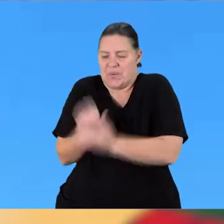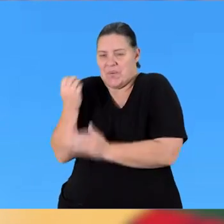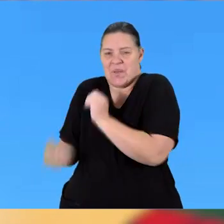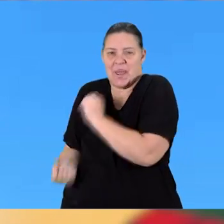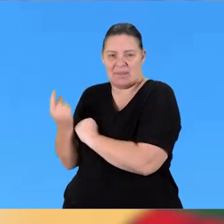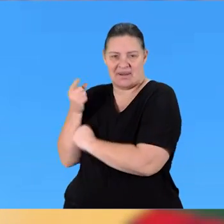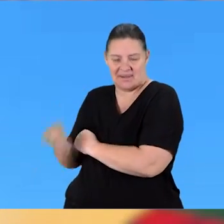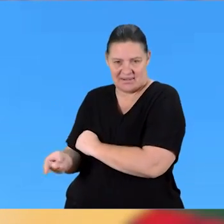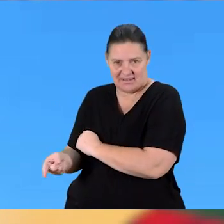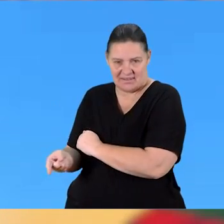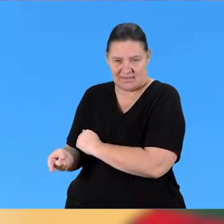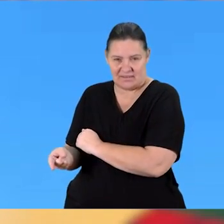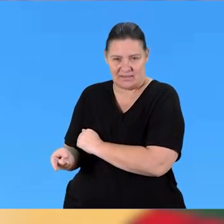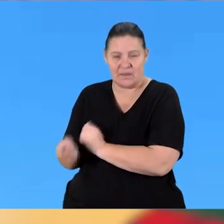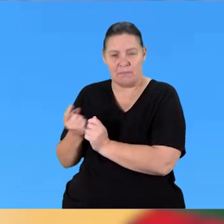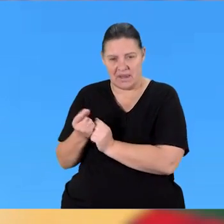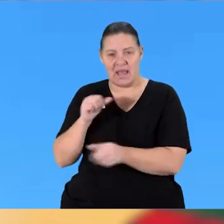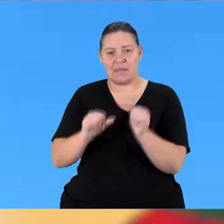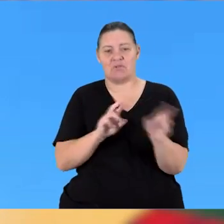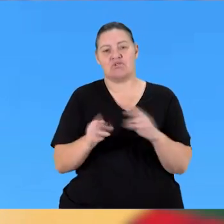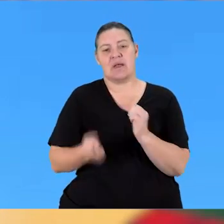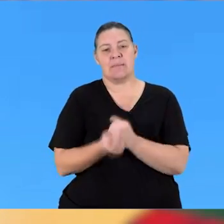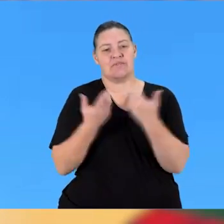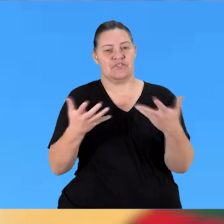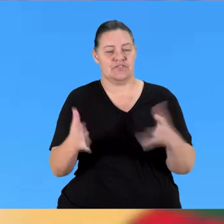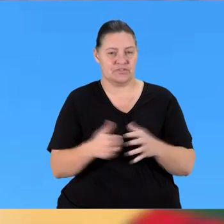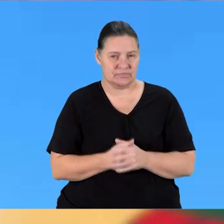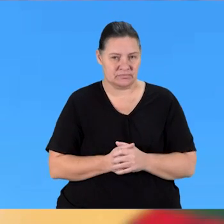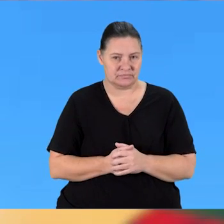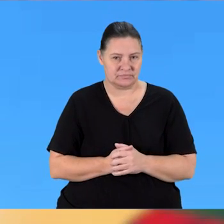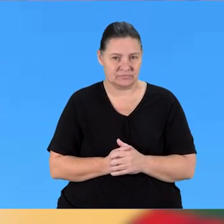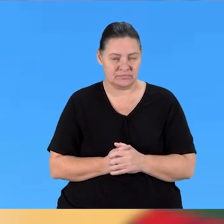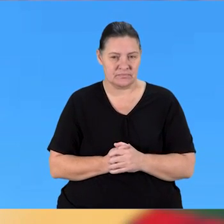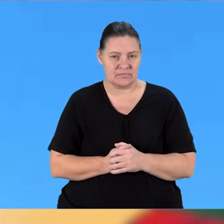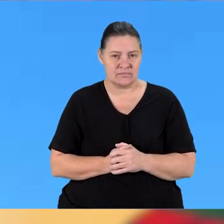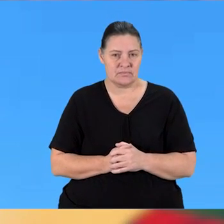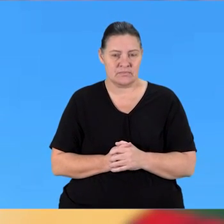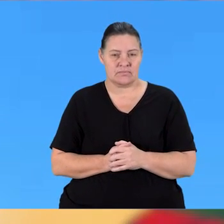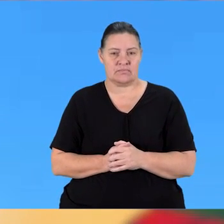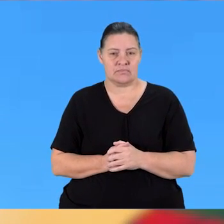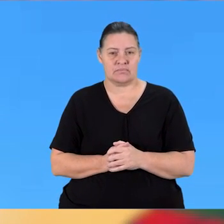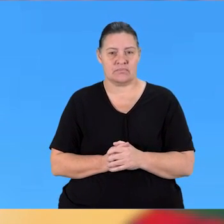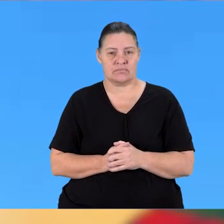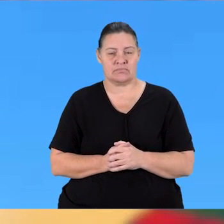can then say that in that particular case, a chemical reaction has taken place.